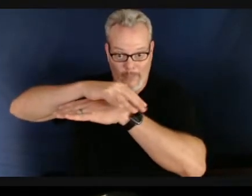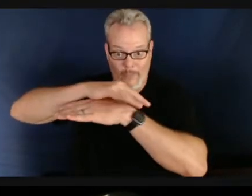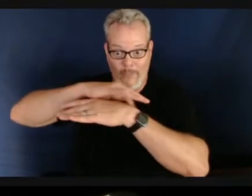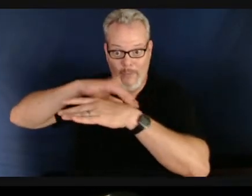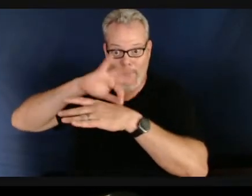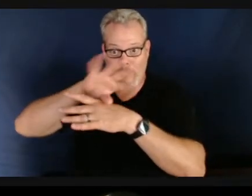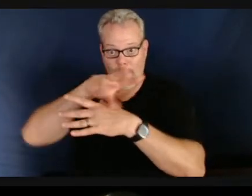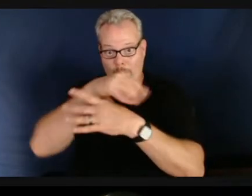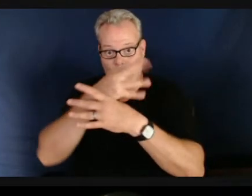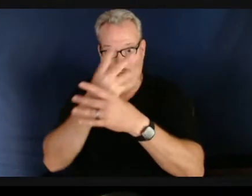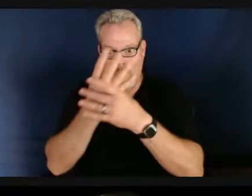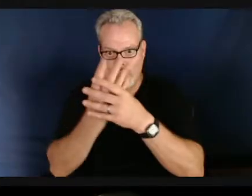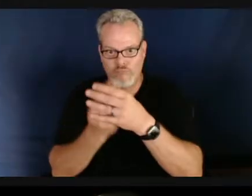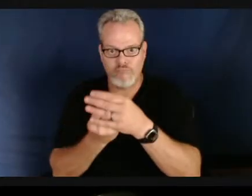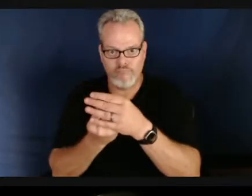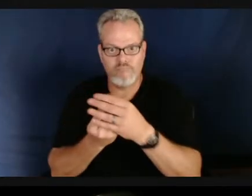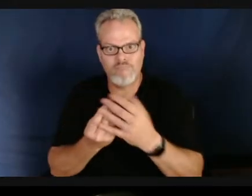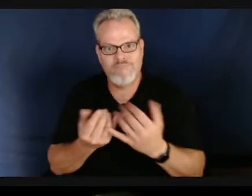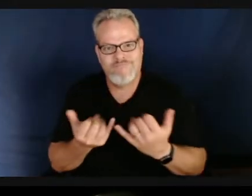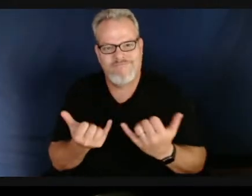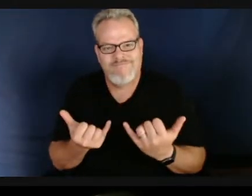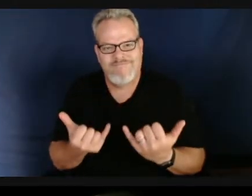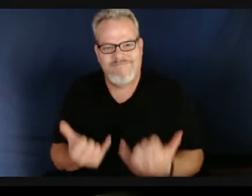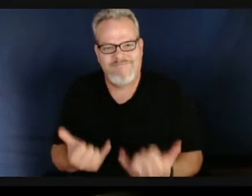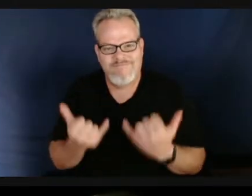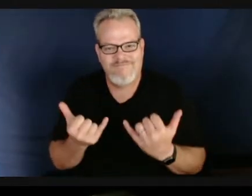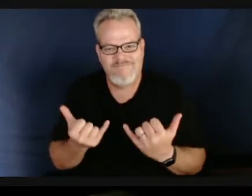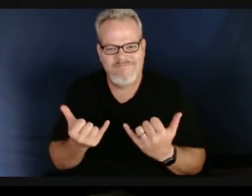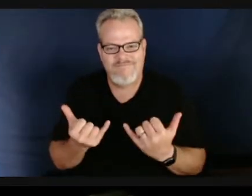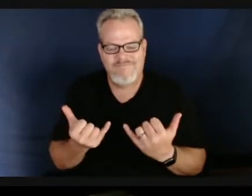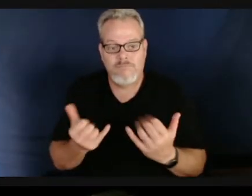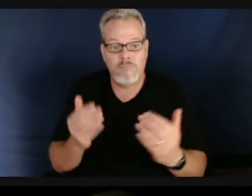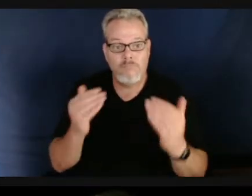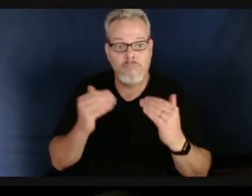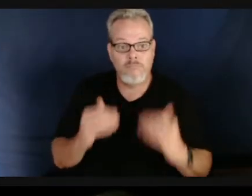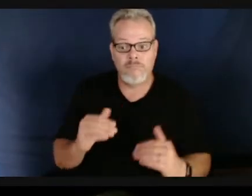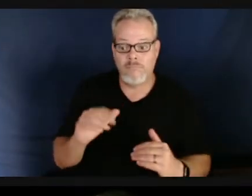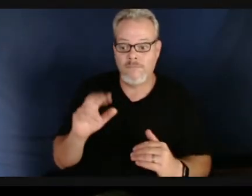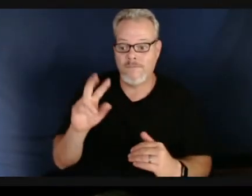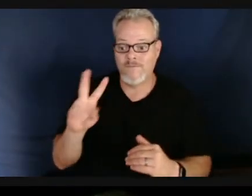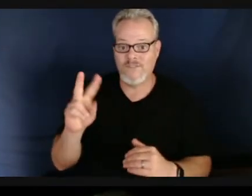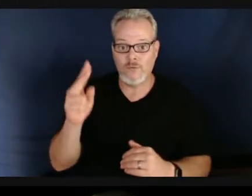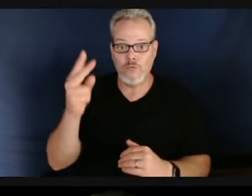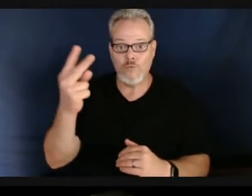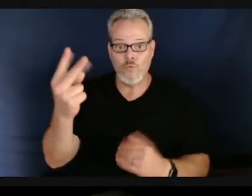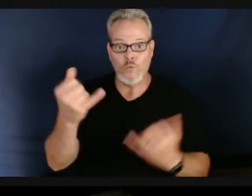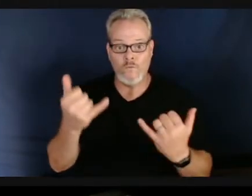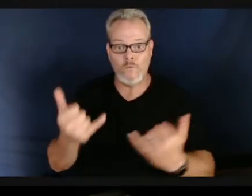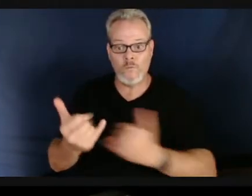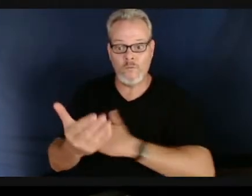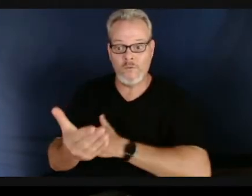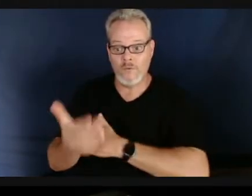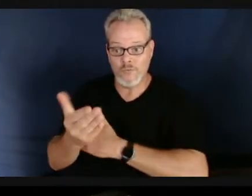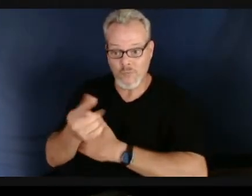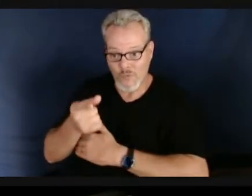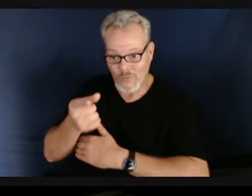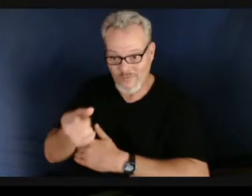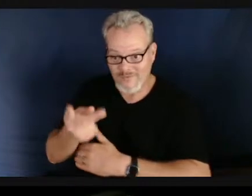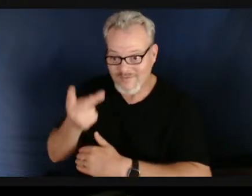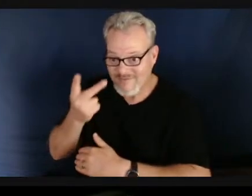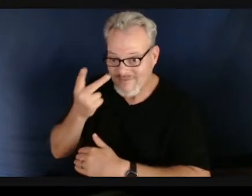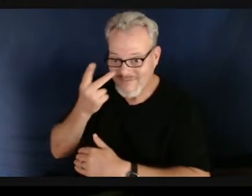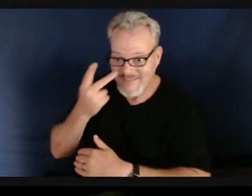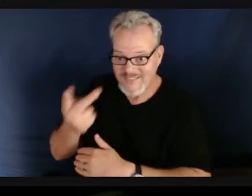currently sit. So the V2, just from this morning, there's overflows